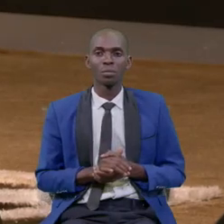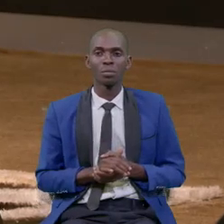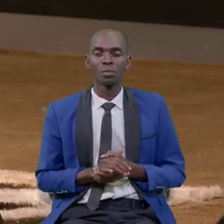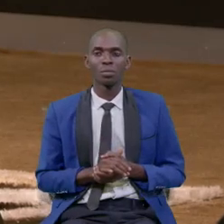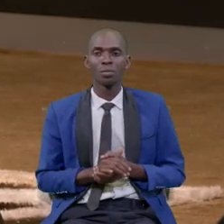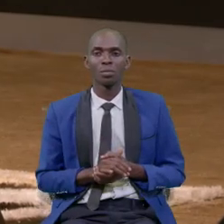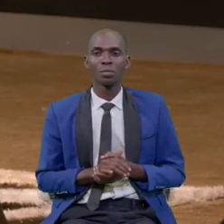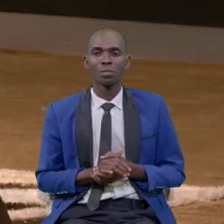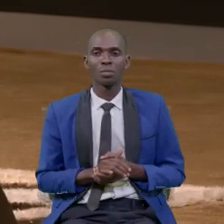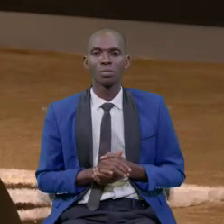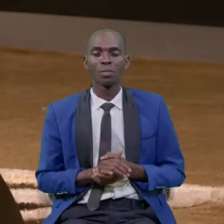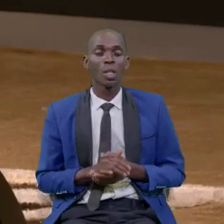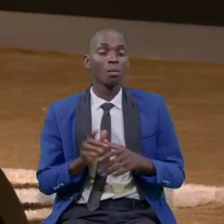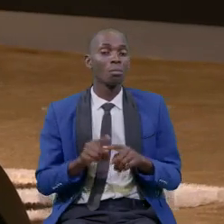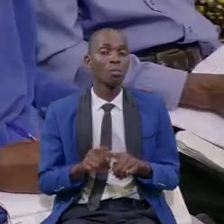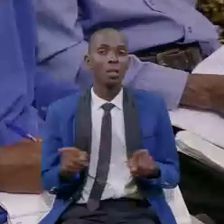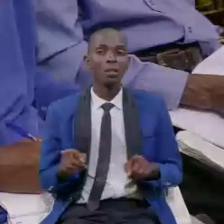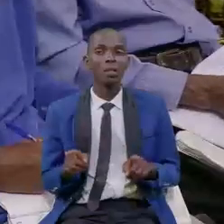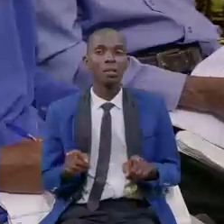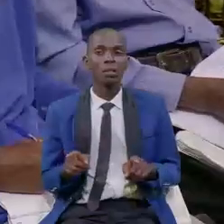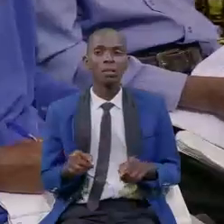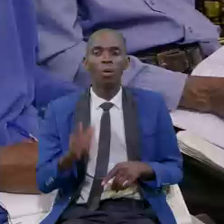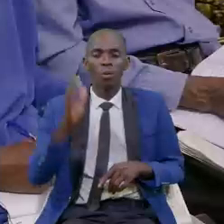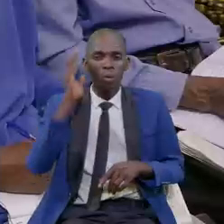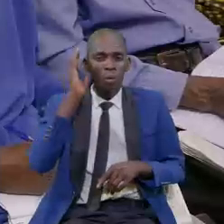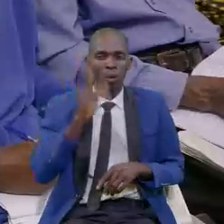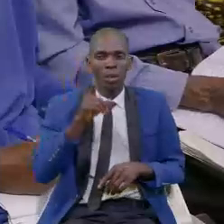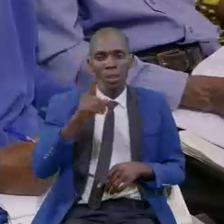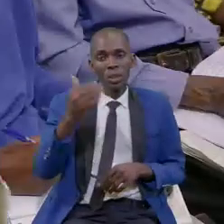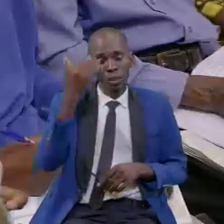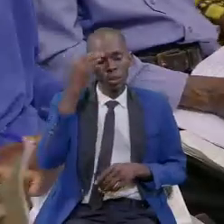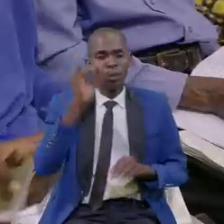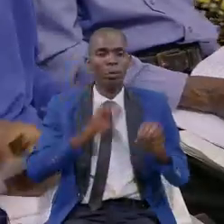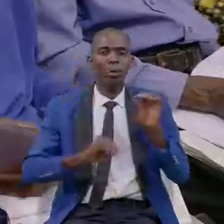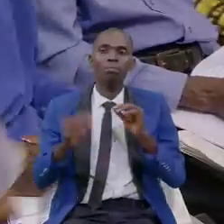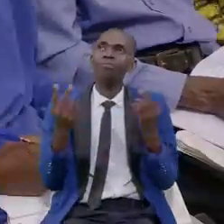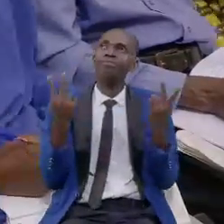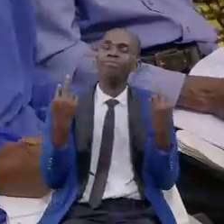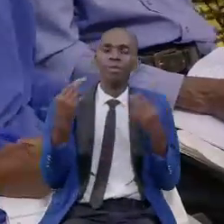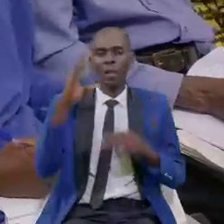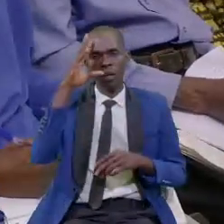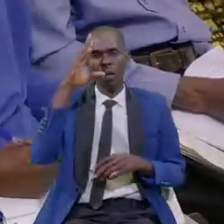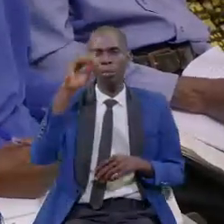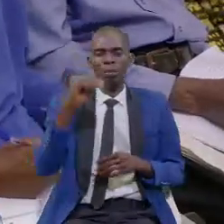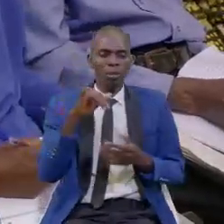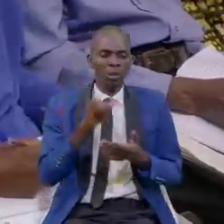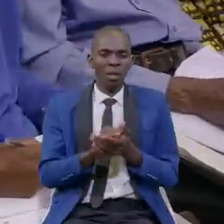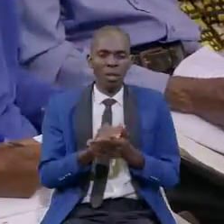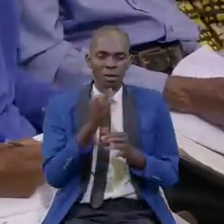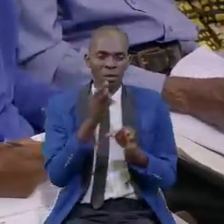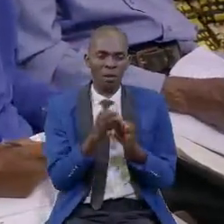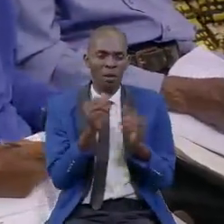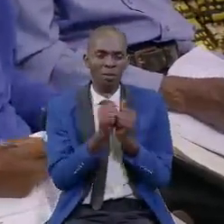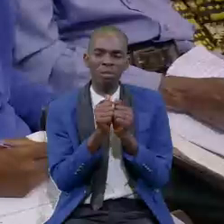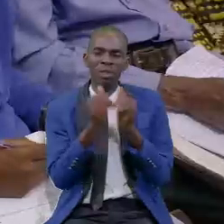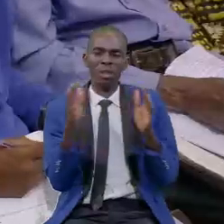reading there from verse 20, but wilt thou know, O vain man, that faith